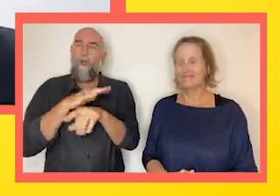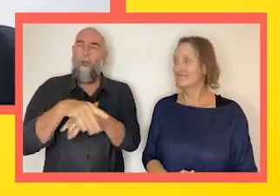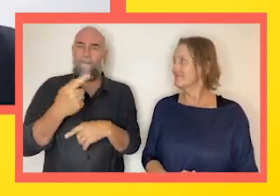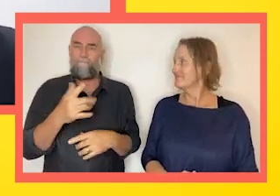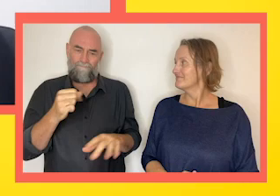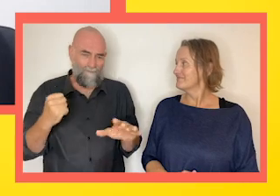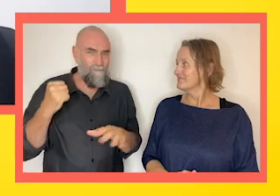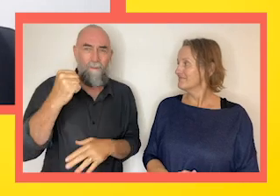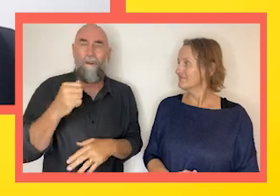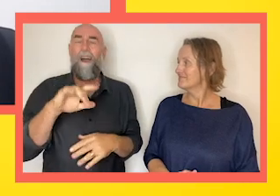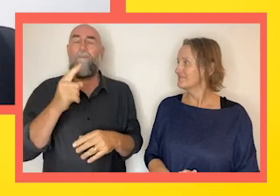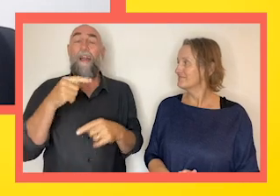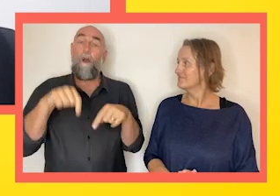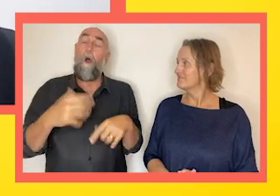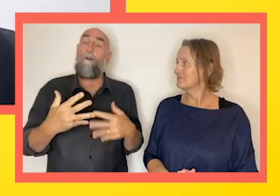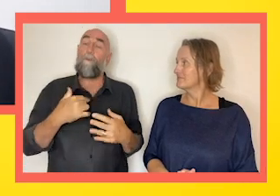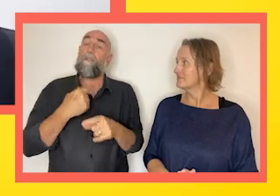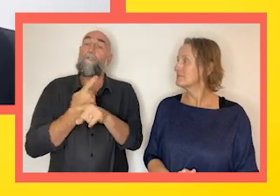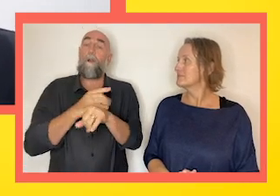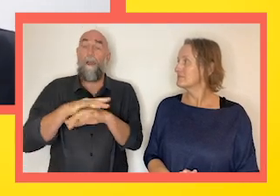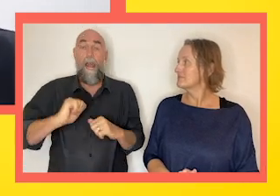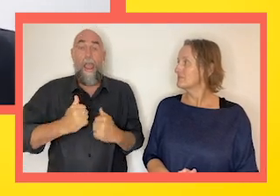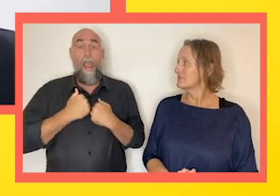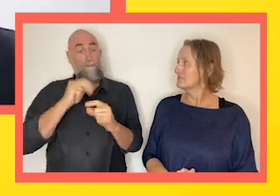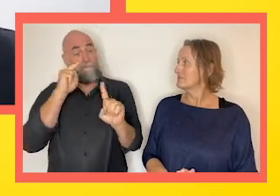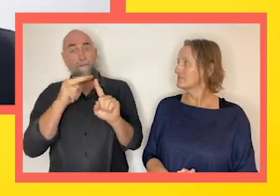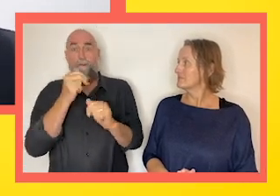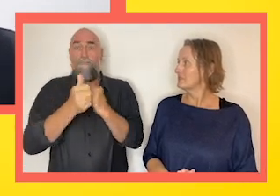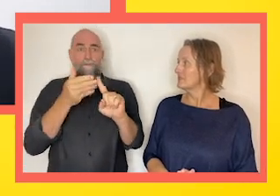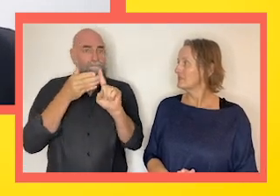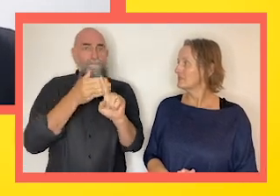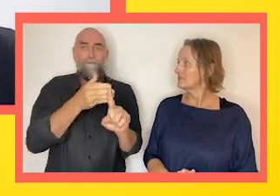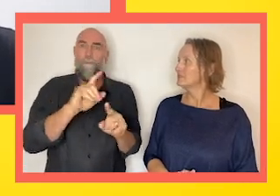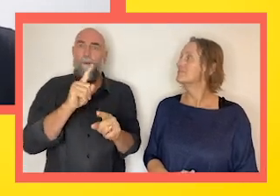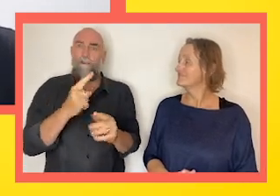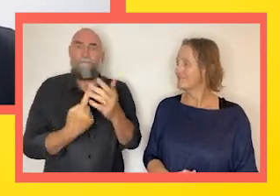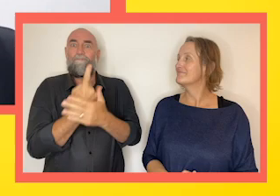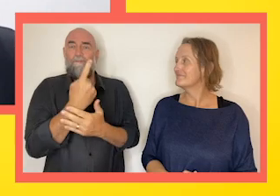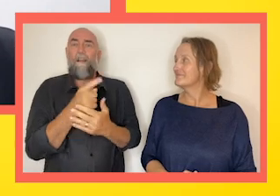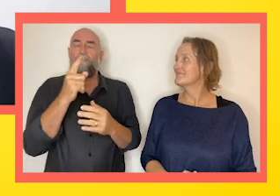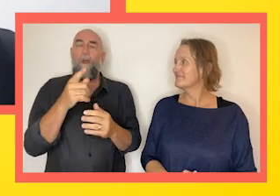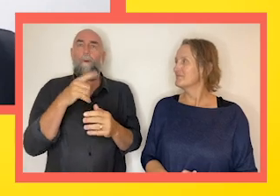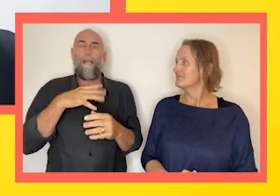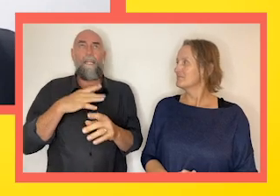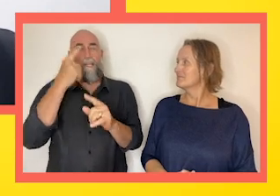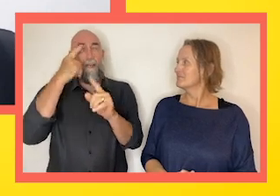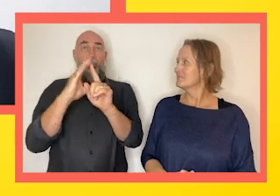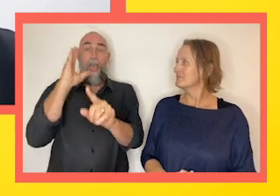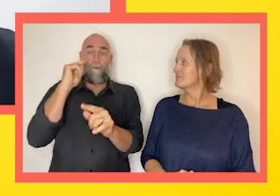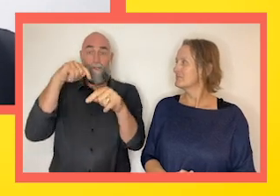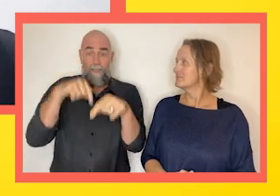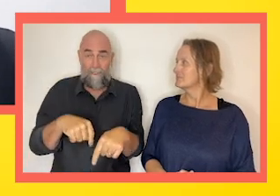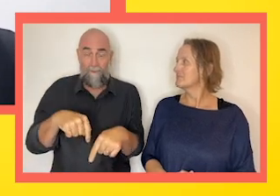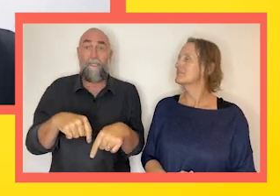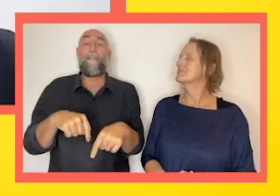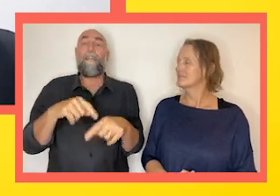An important part of the show is off the top. We talk about our own You Little Ripper moment, and that's the moment between episodes that stands out, that's had